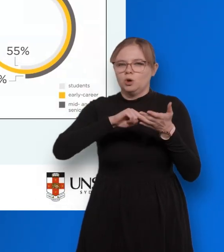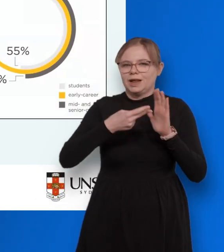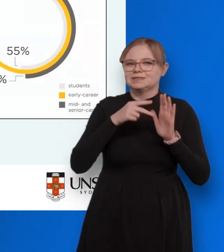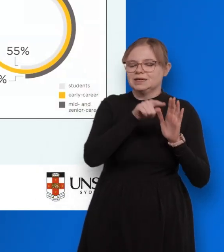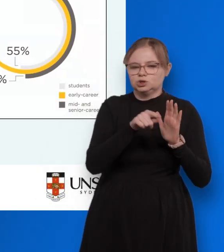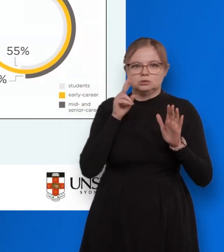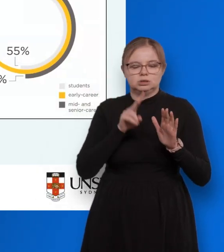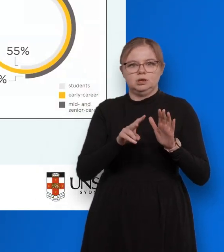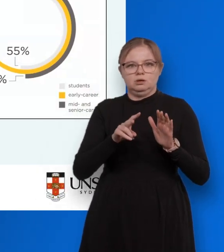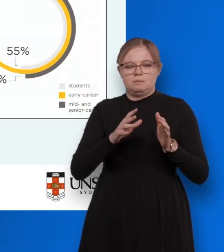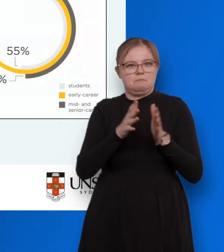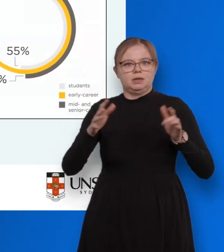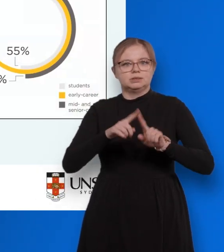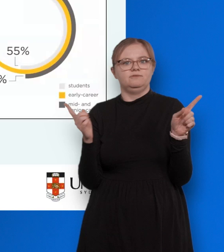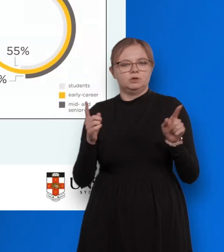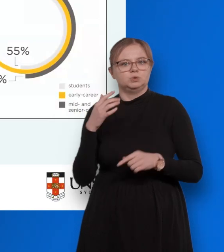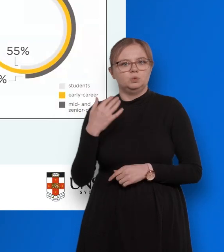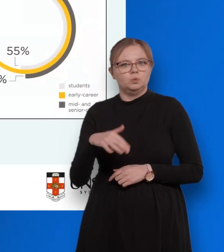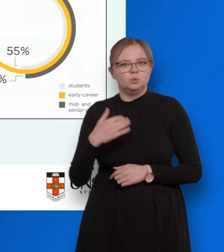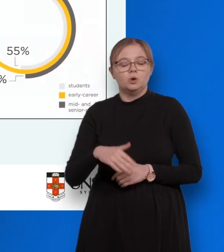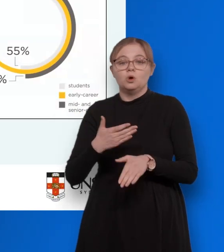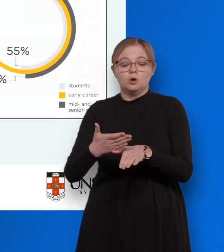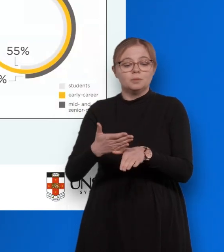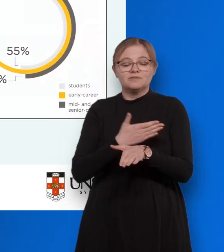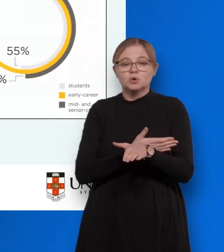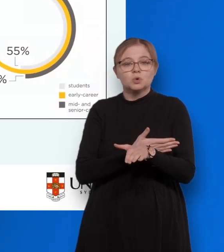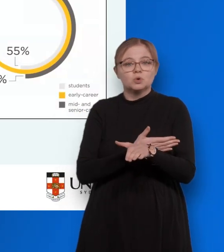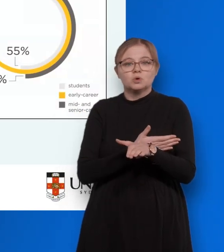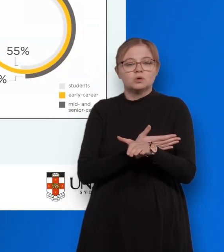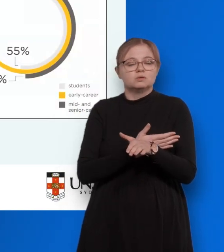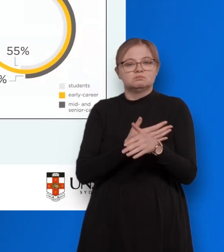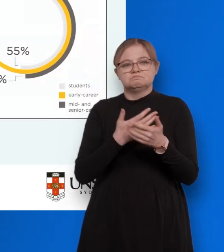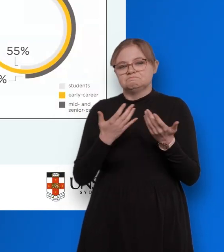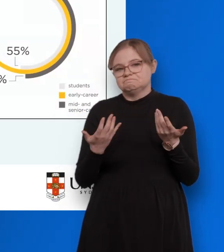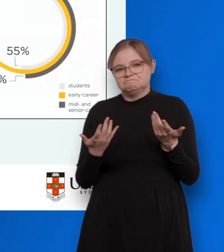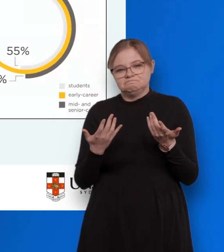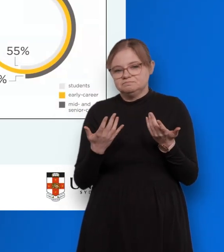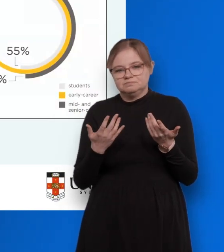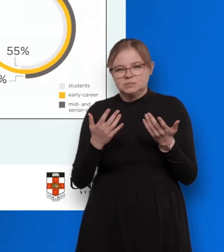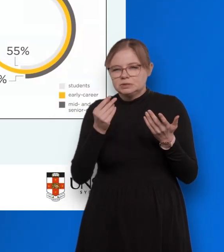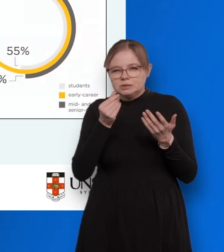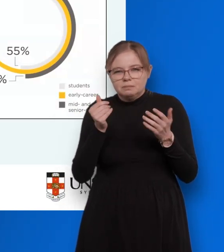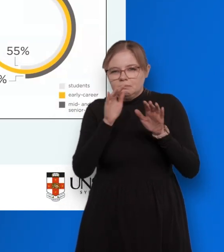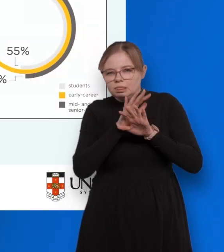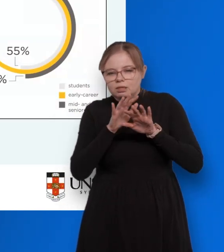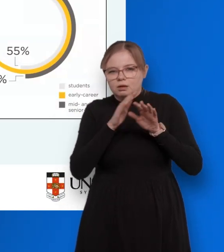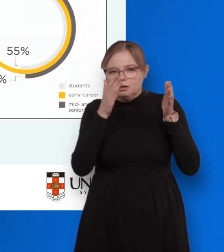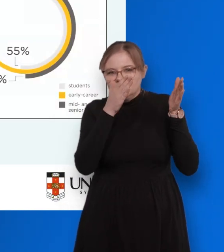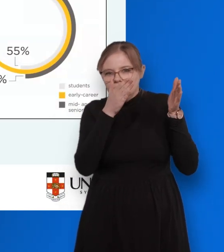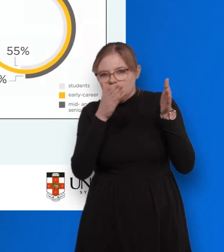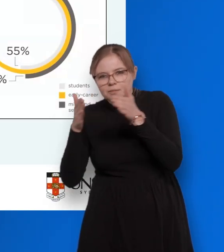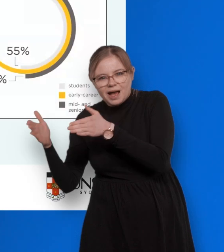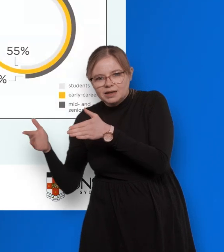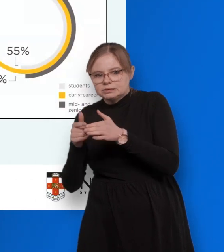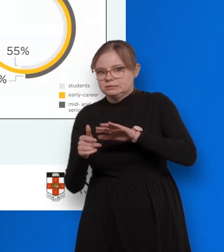pretty striking. So the equity beforehand could have perhaps been shading some biases against early